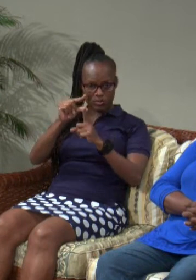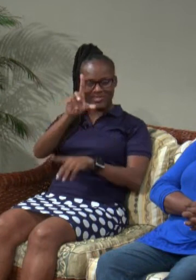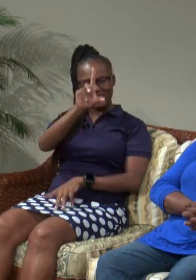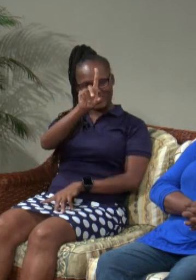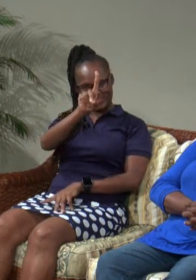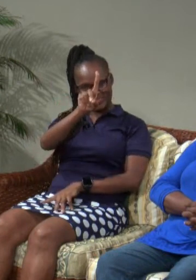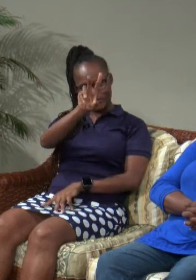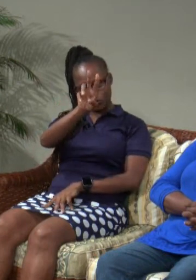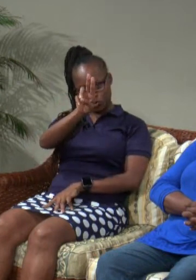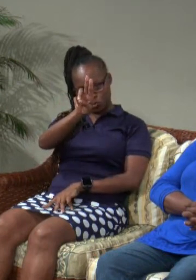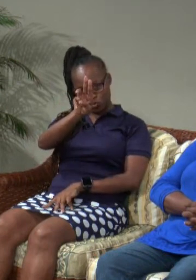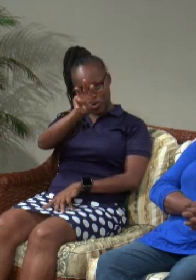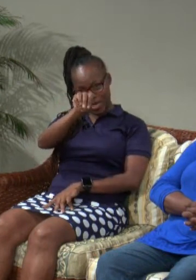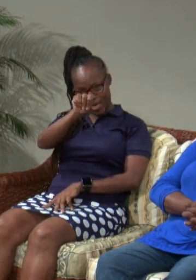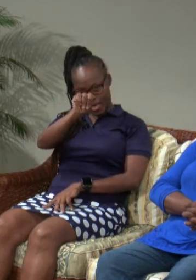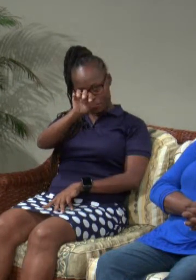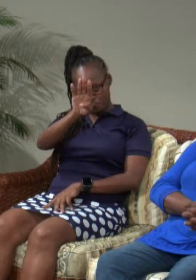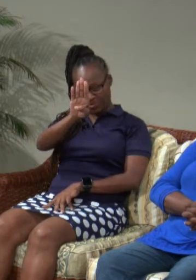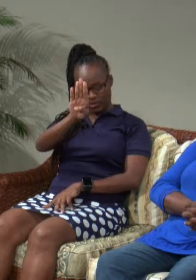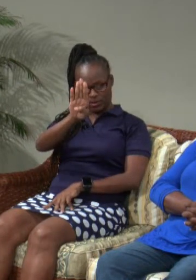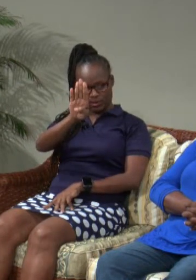Yes. Oh.